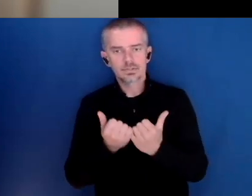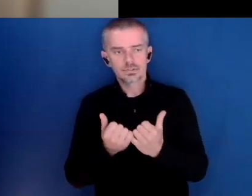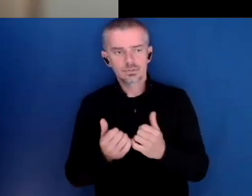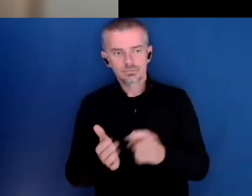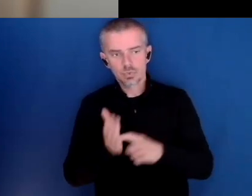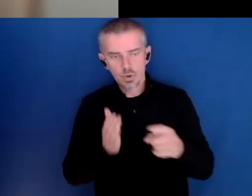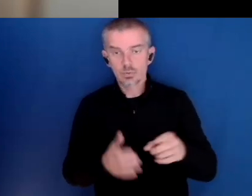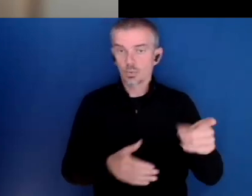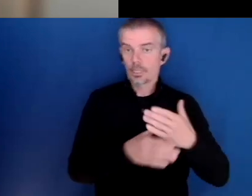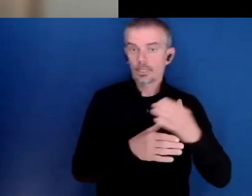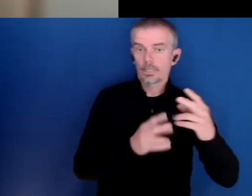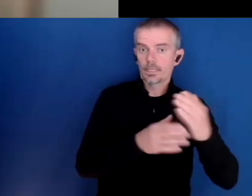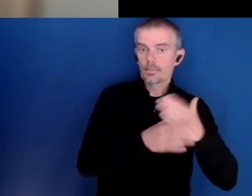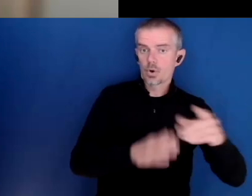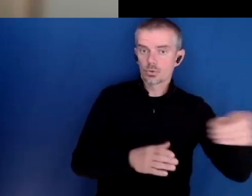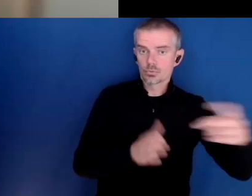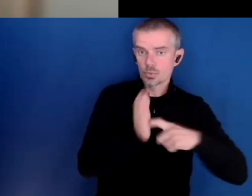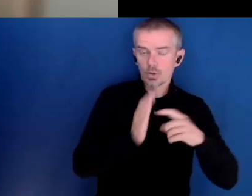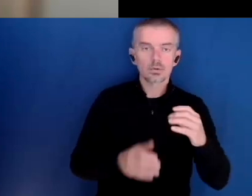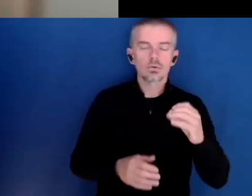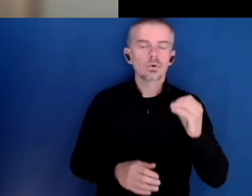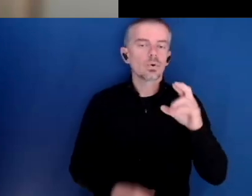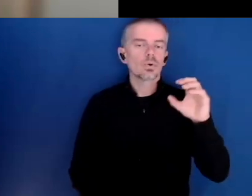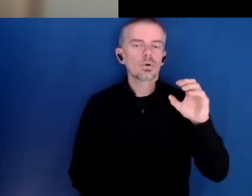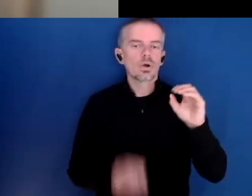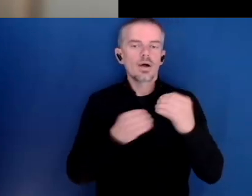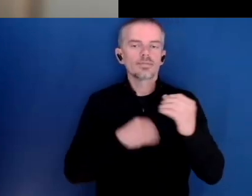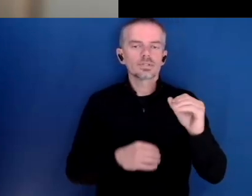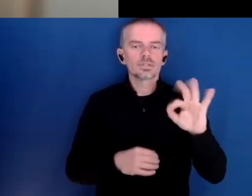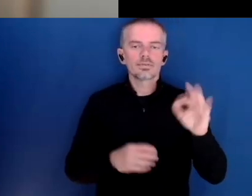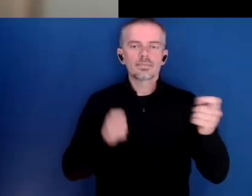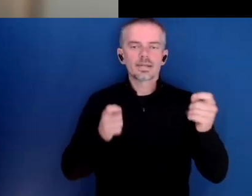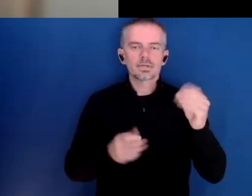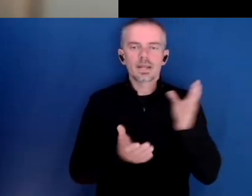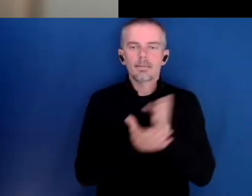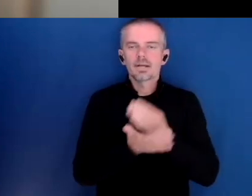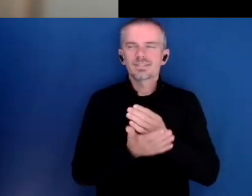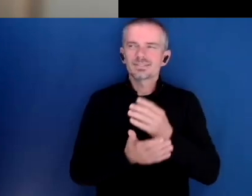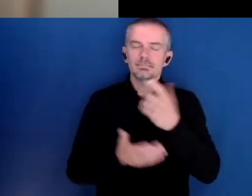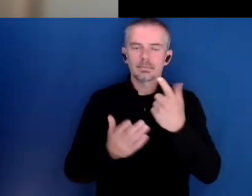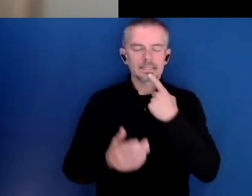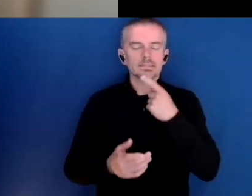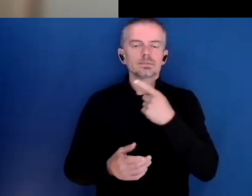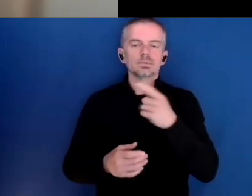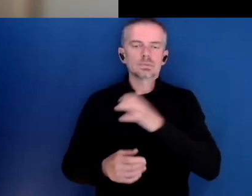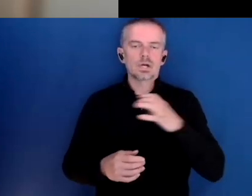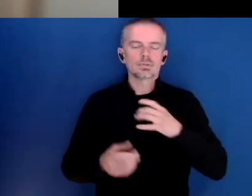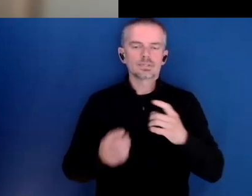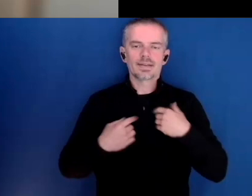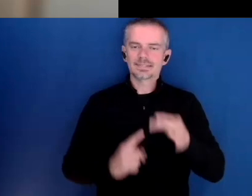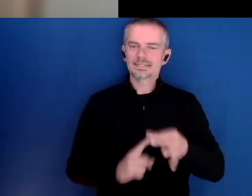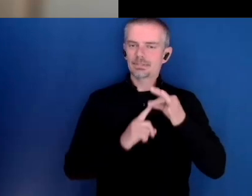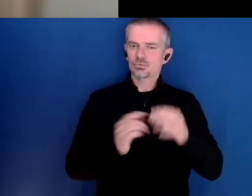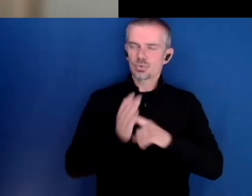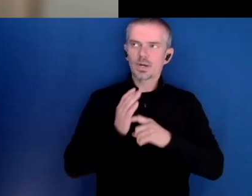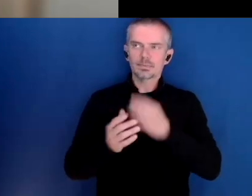partner, or Office of Management and Budget because of specialized funding requirements passed down from Congress. So